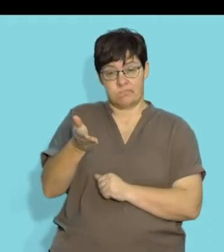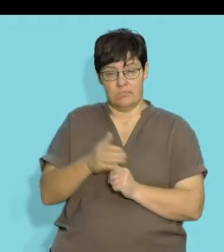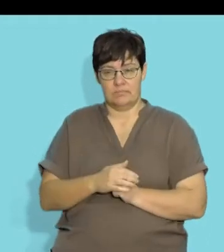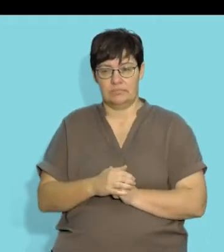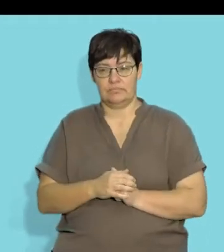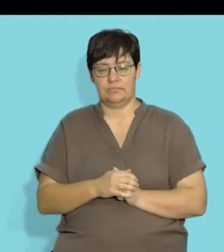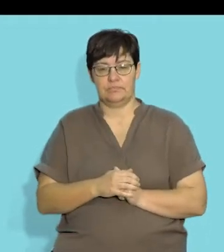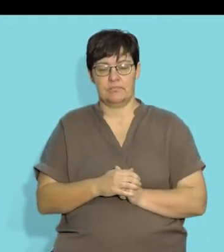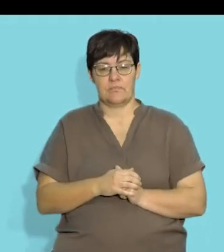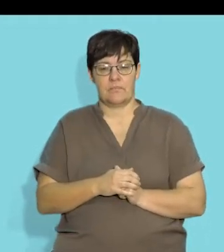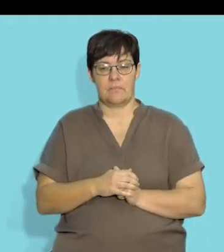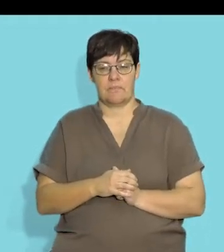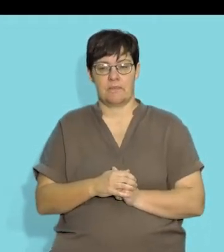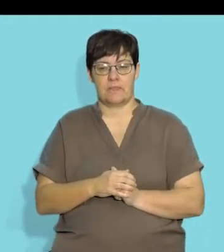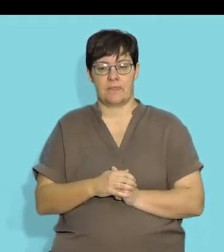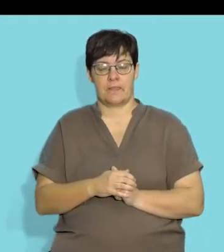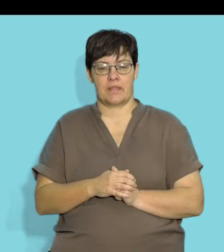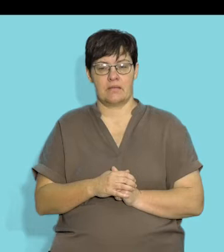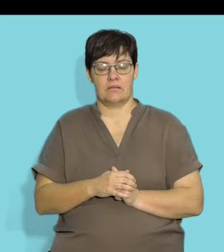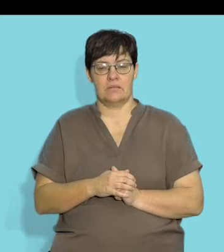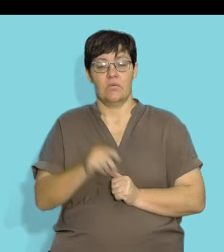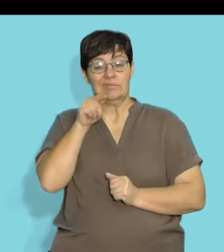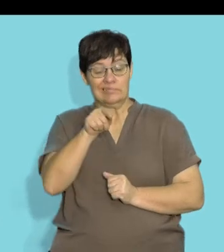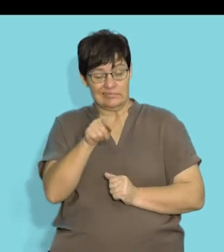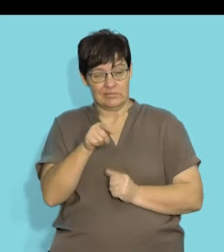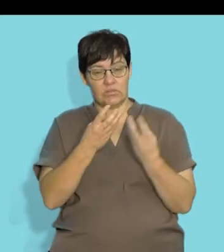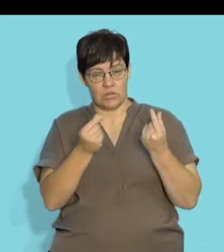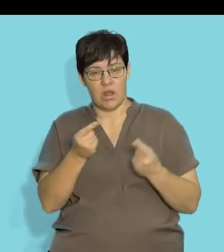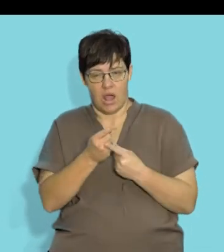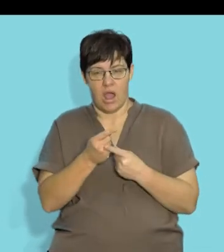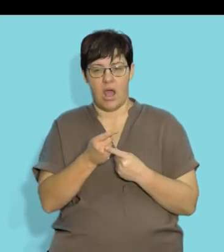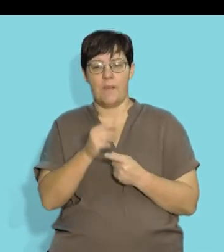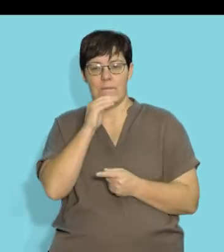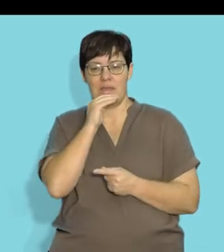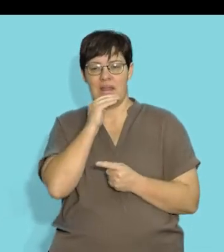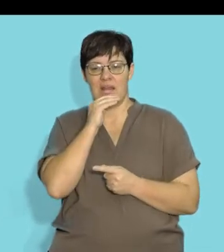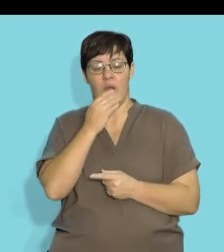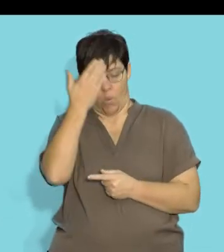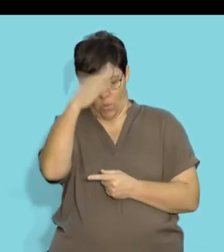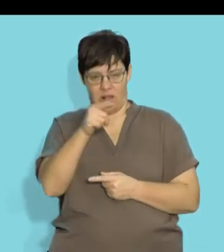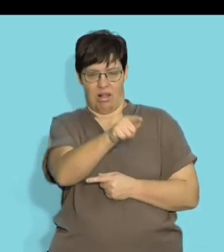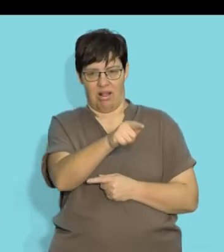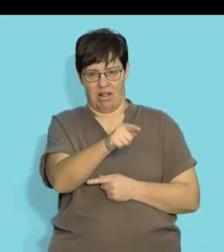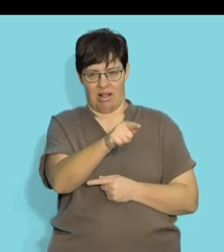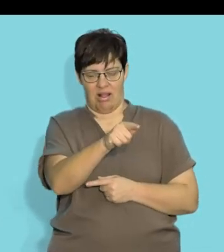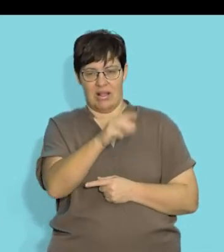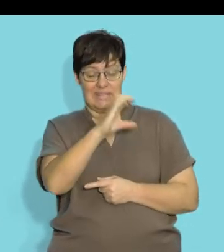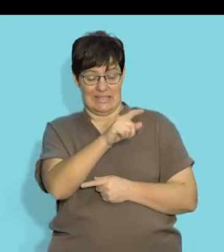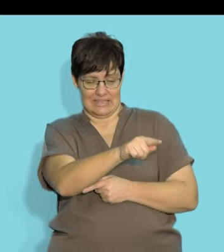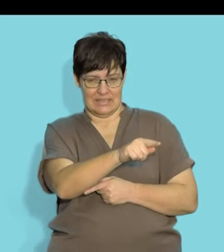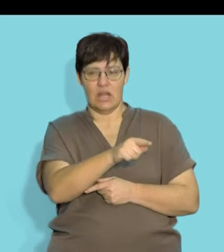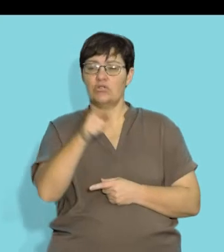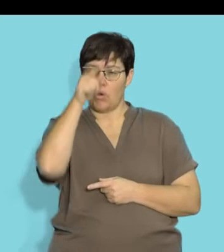solution. Okay. Because this solution, we know its concentration. So the burette is